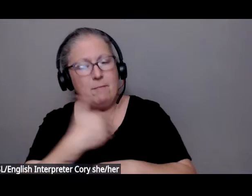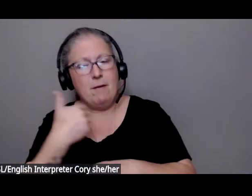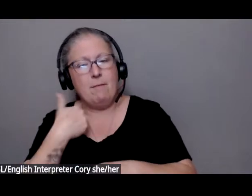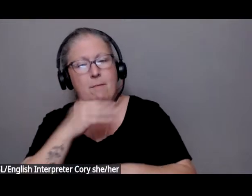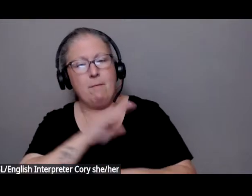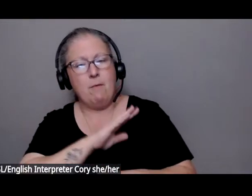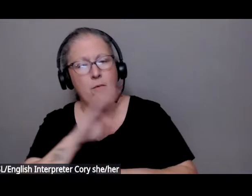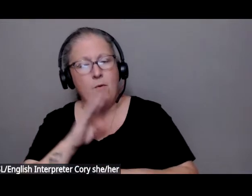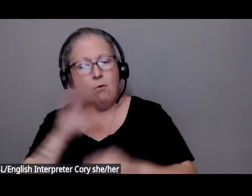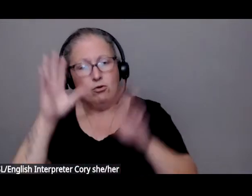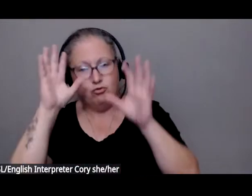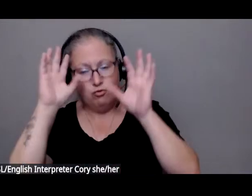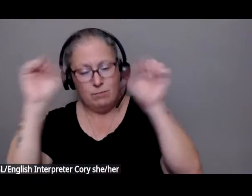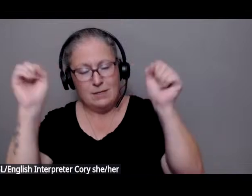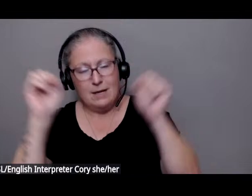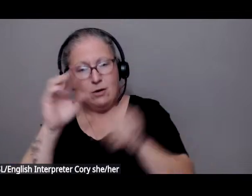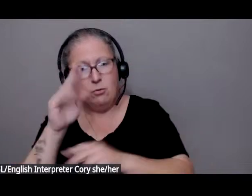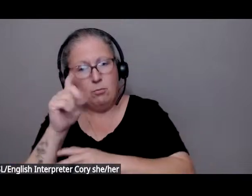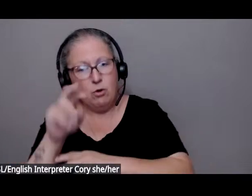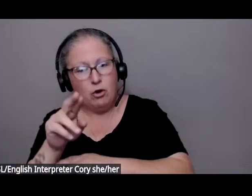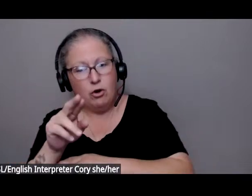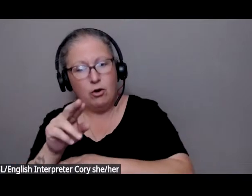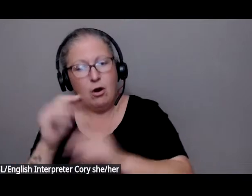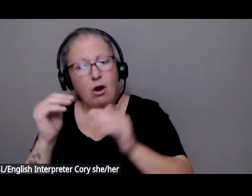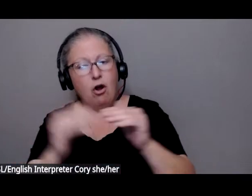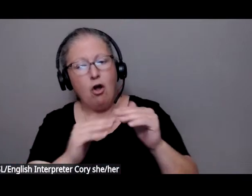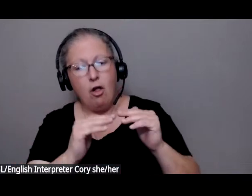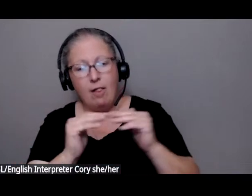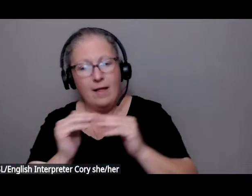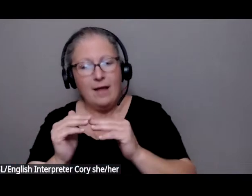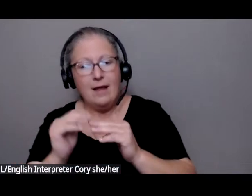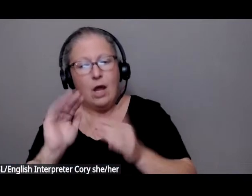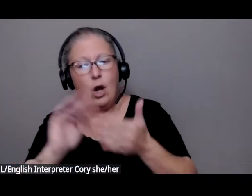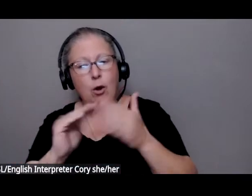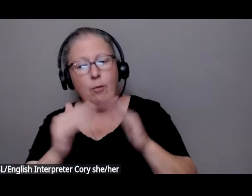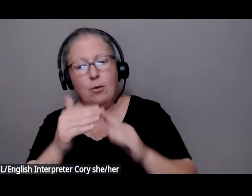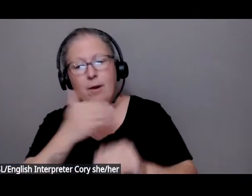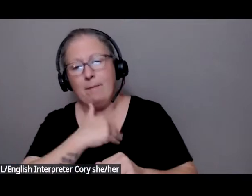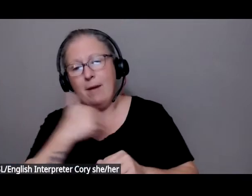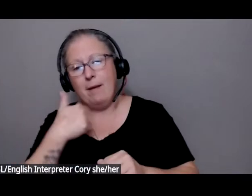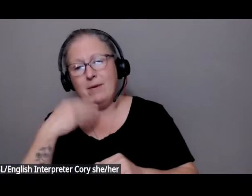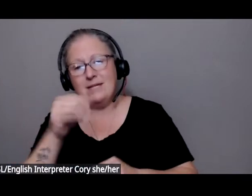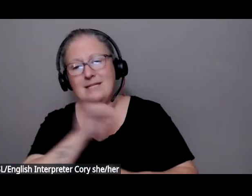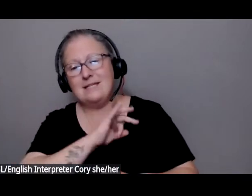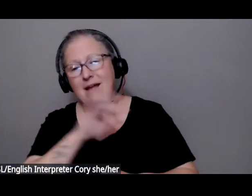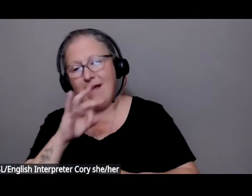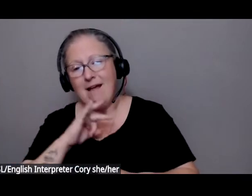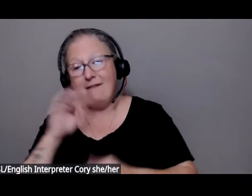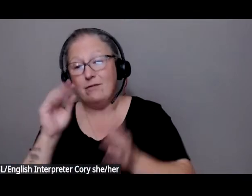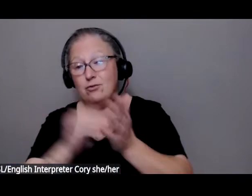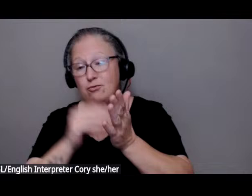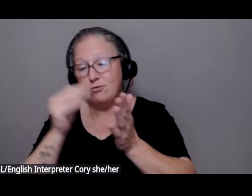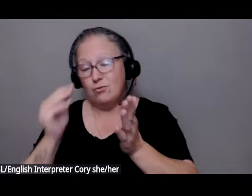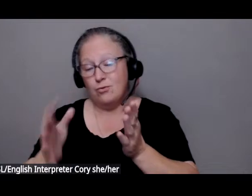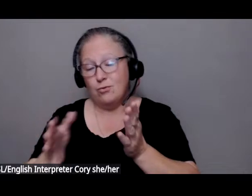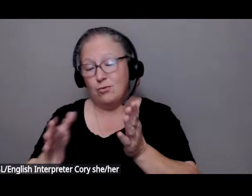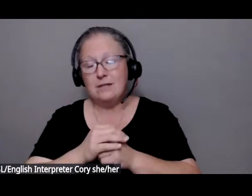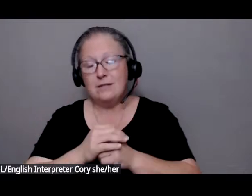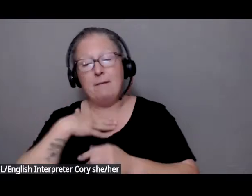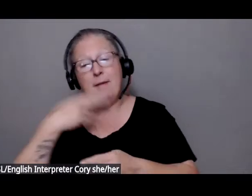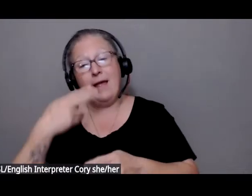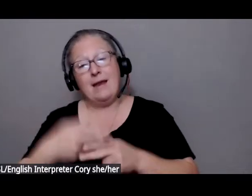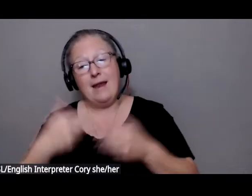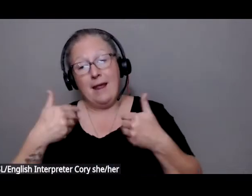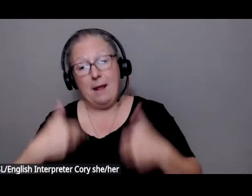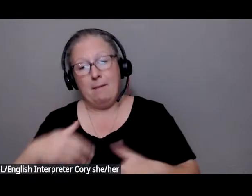board, Superintendent Booker, colleagues, community members and staff, students. My name is